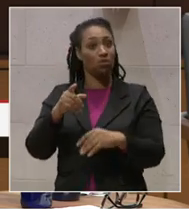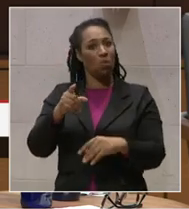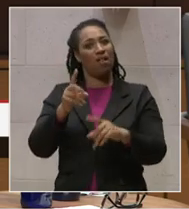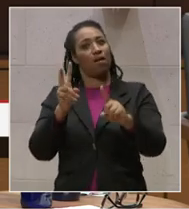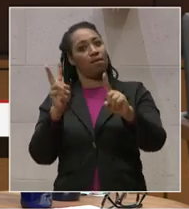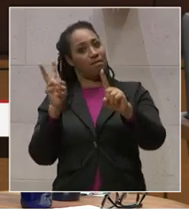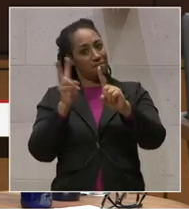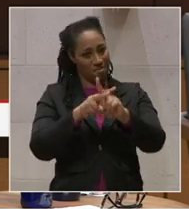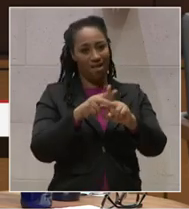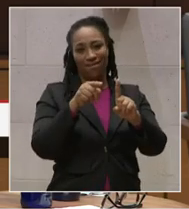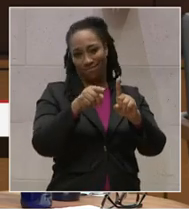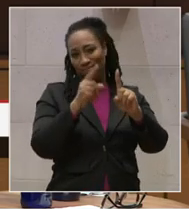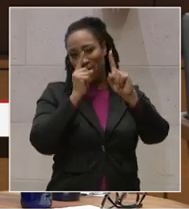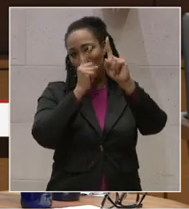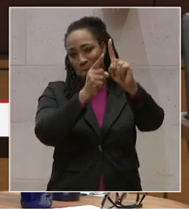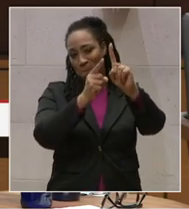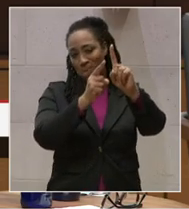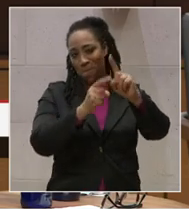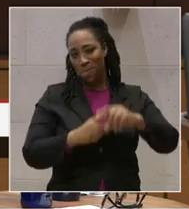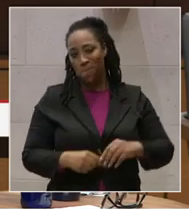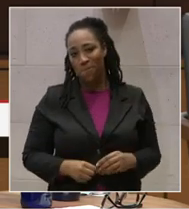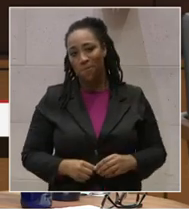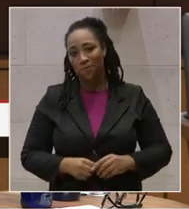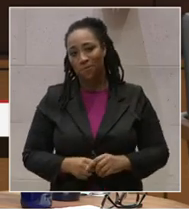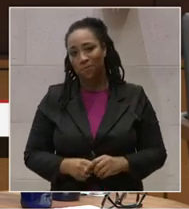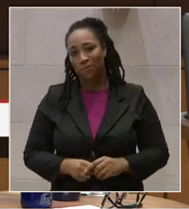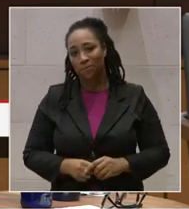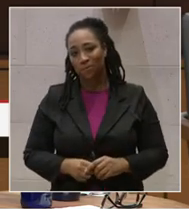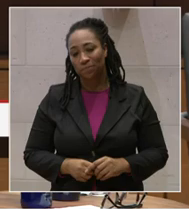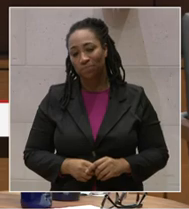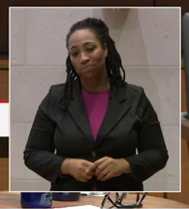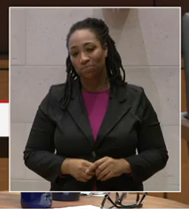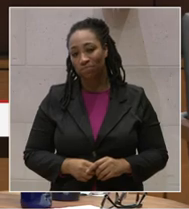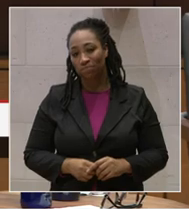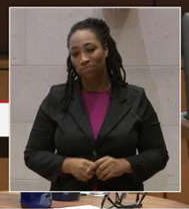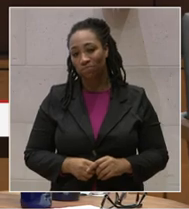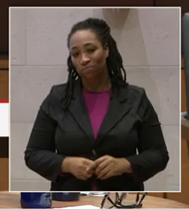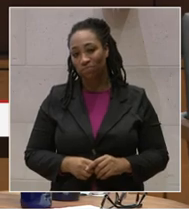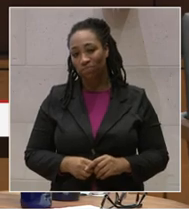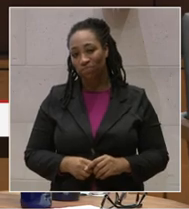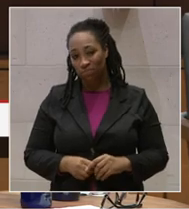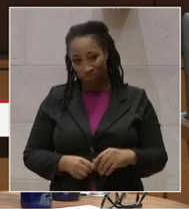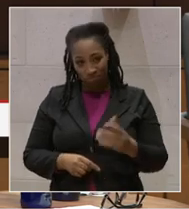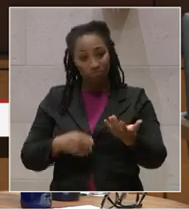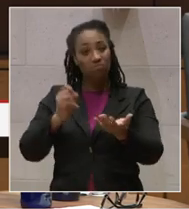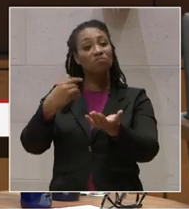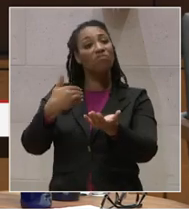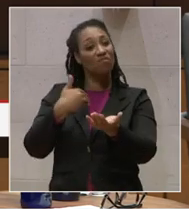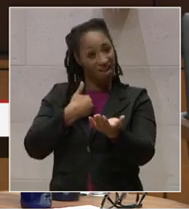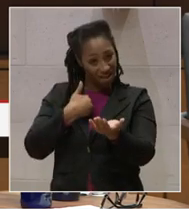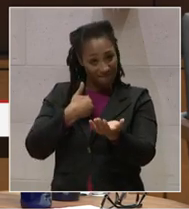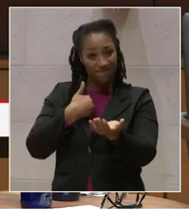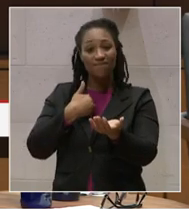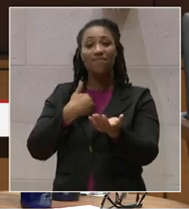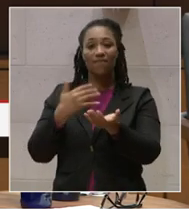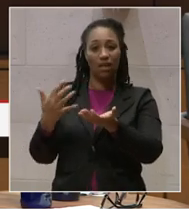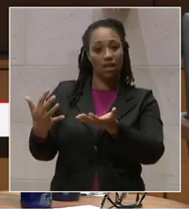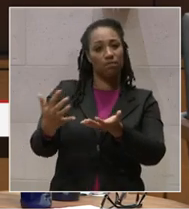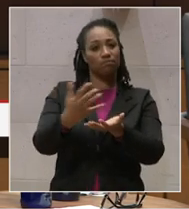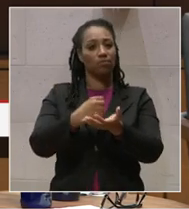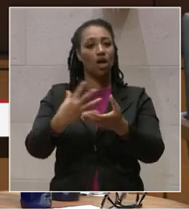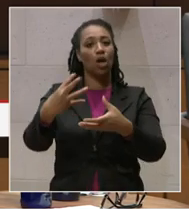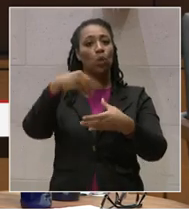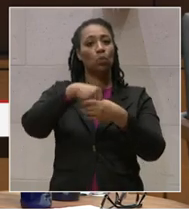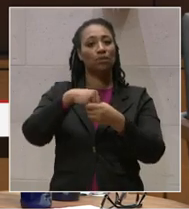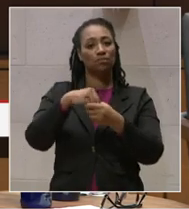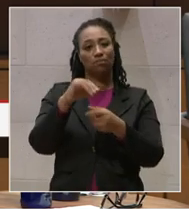levels. We also had inclusionary zoning requirements, but we amped those up as well to make sure that we would have more of those